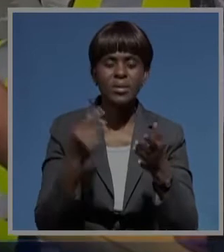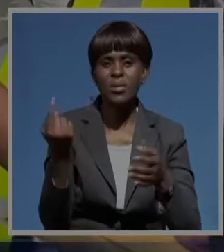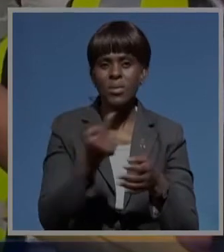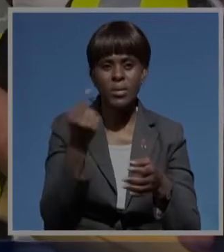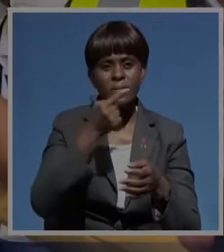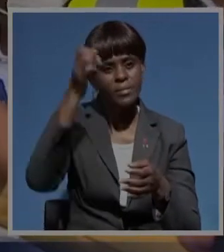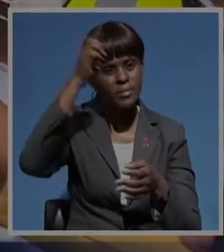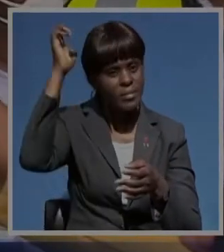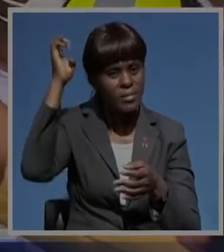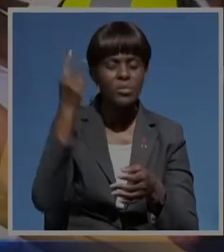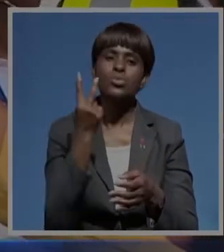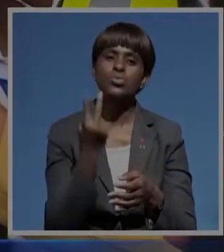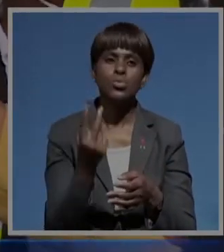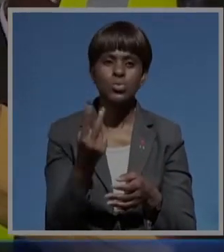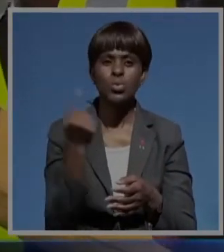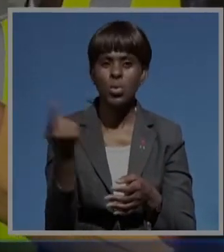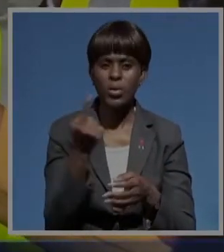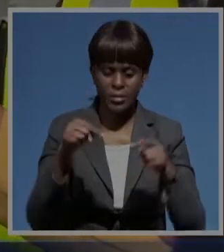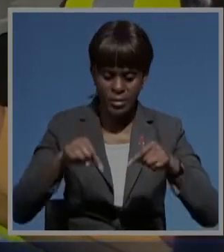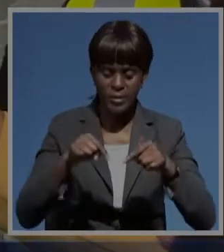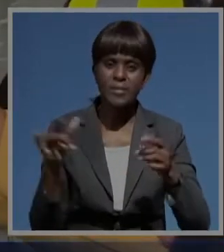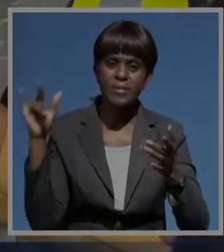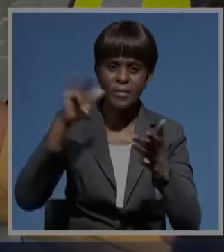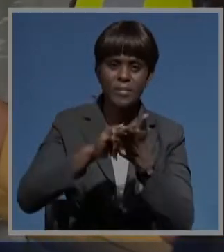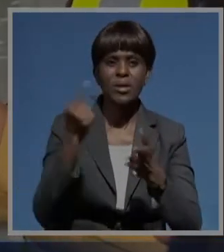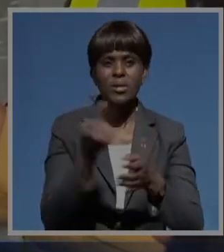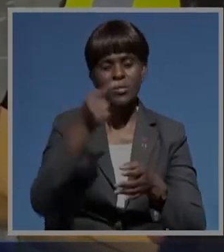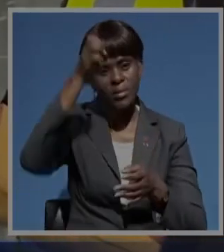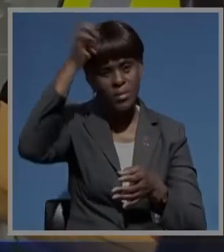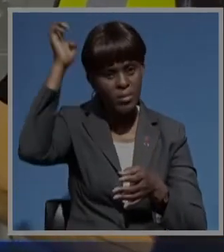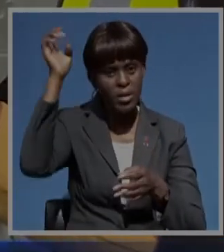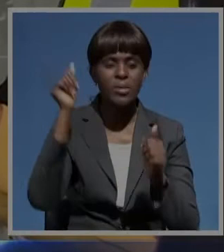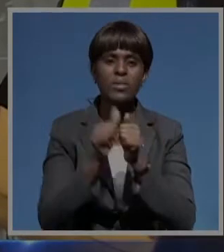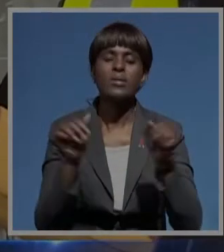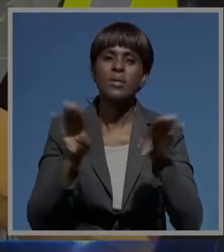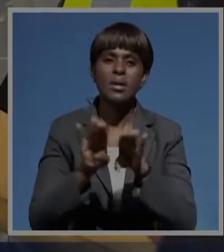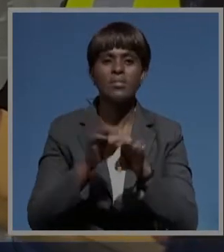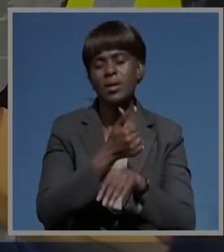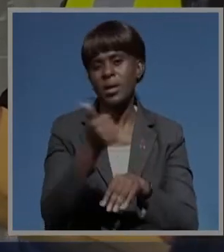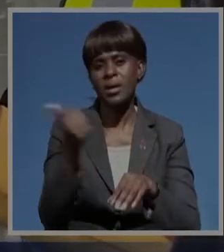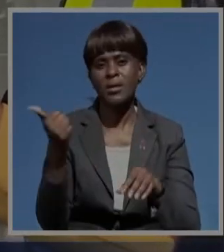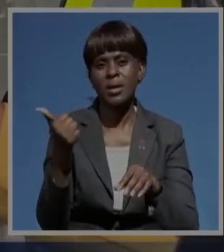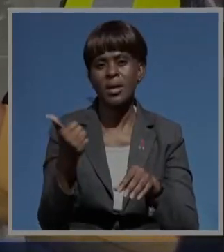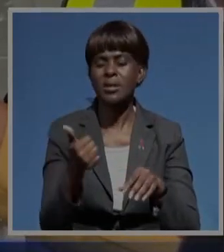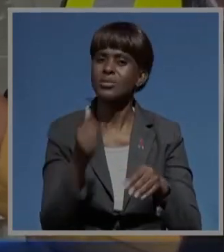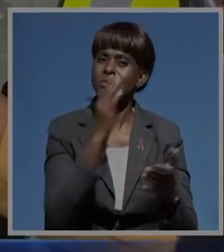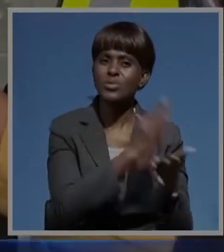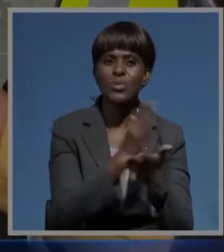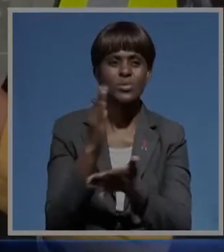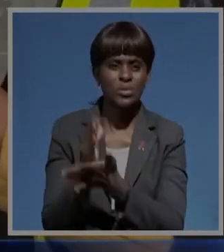airlines that are flying into this airport. It's just Ethiopian Airlines and Malawi Air. All the others are not.